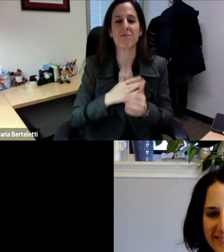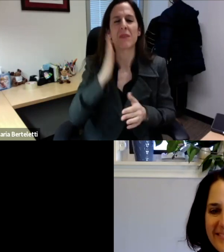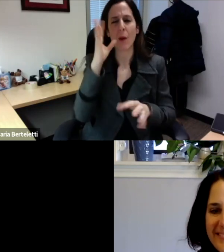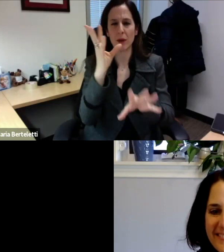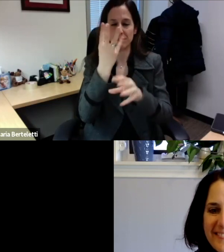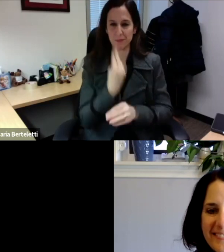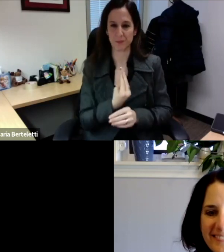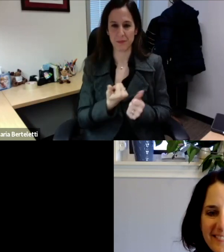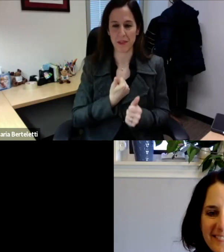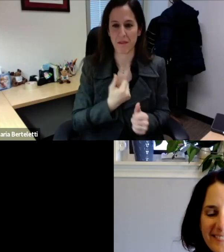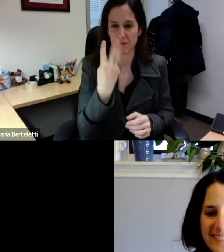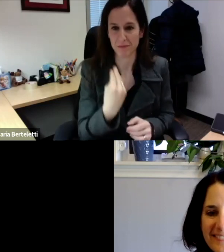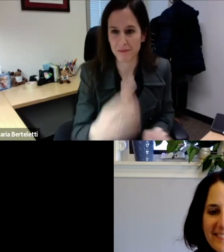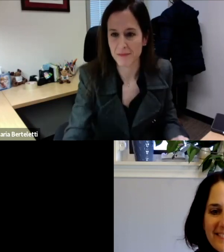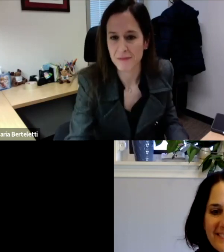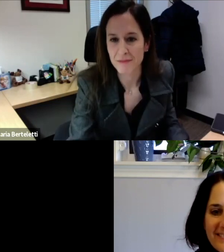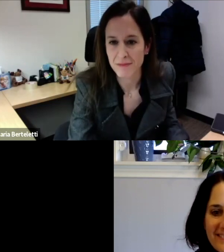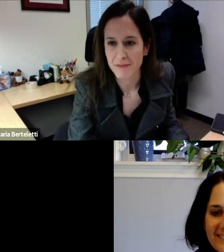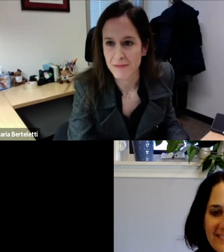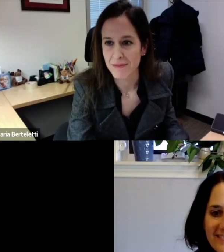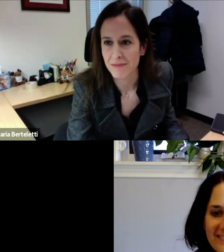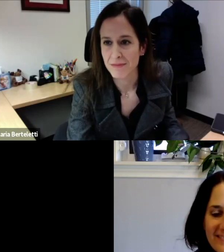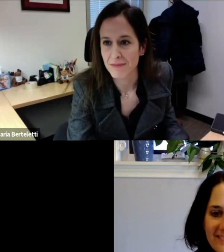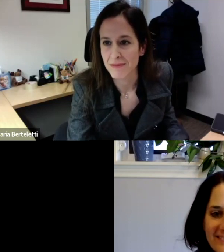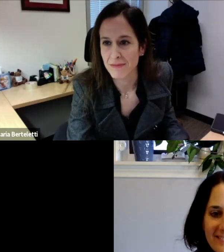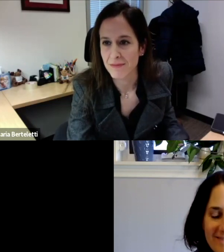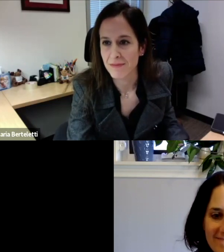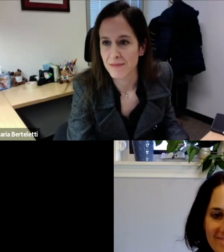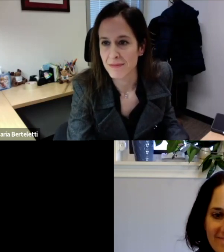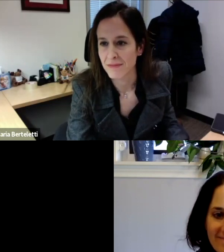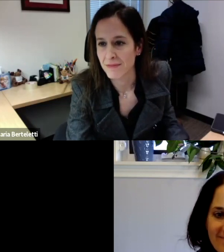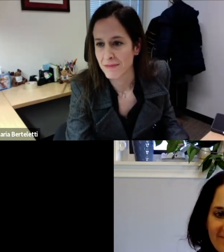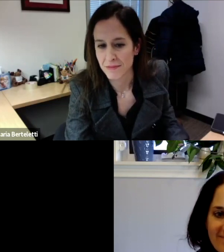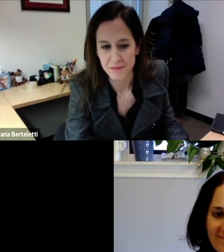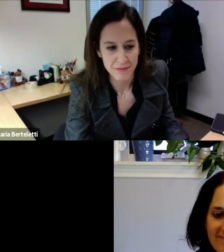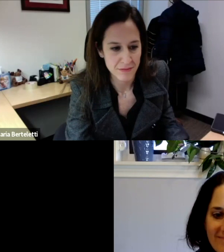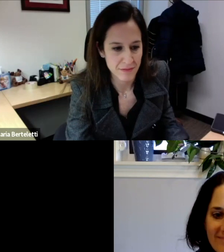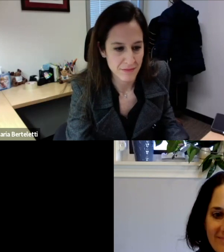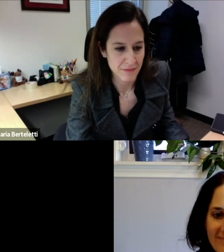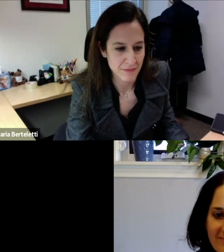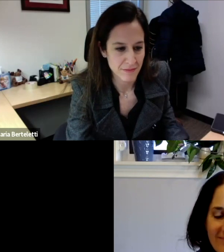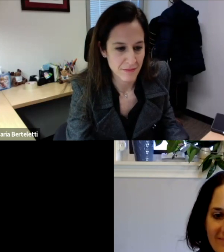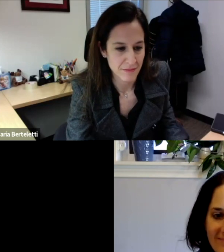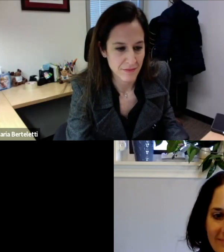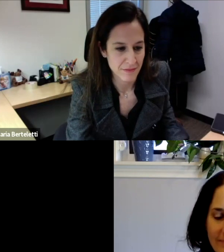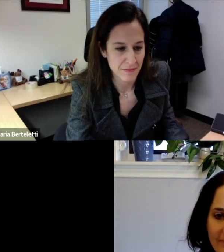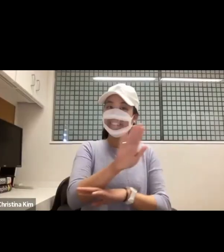Okay, there we go. Great. And with that, I'll take myself off screen. Go right ahead.